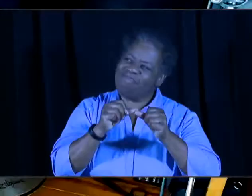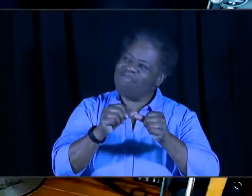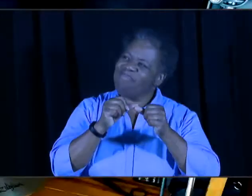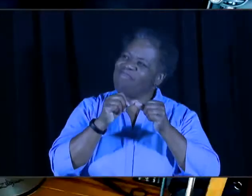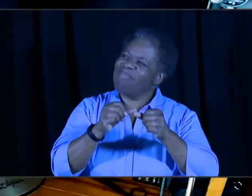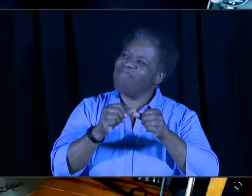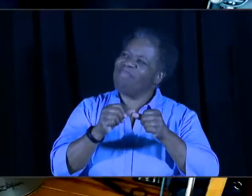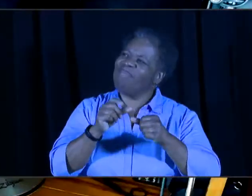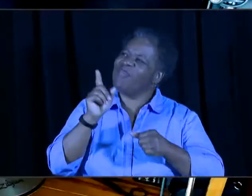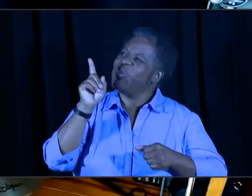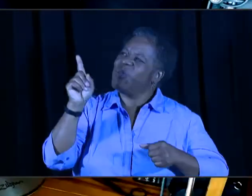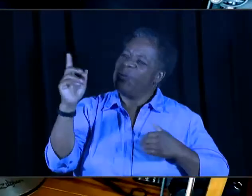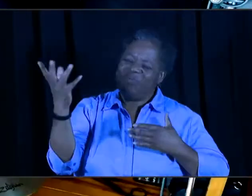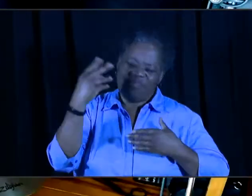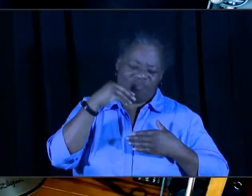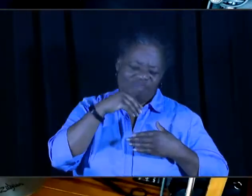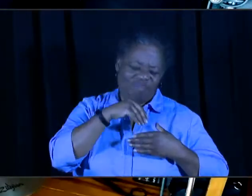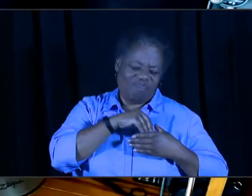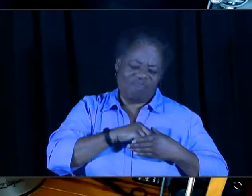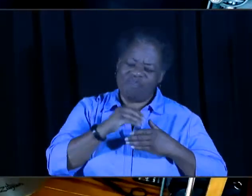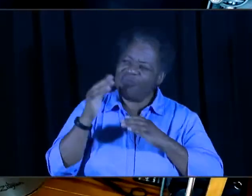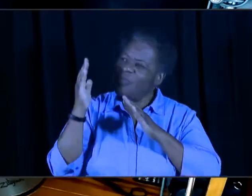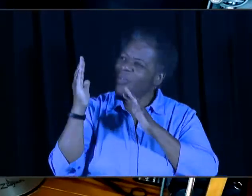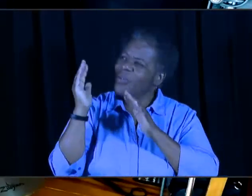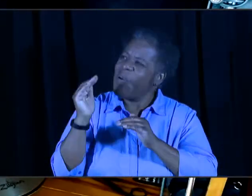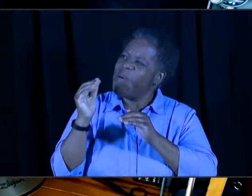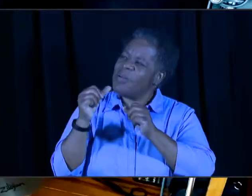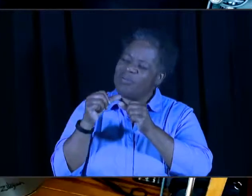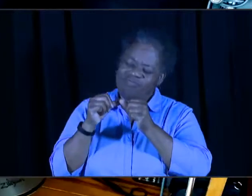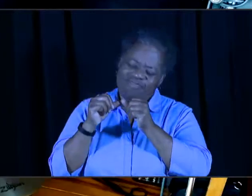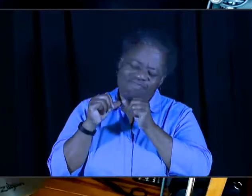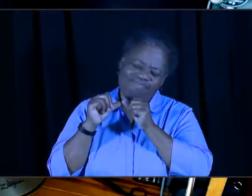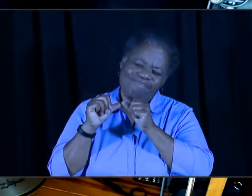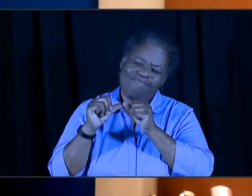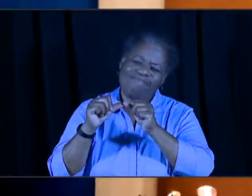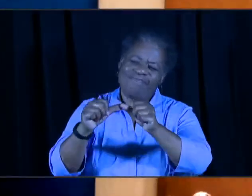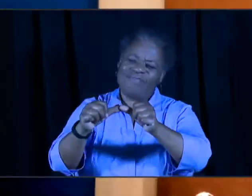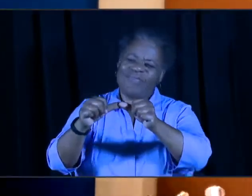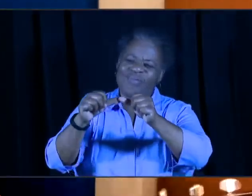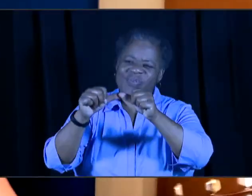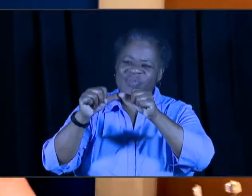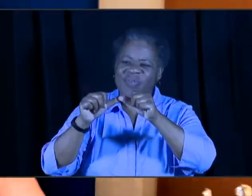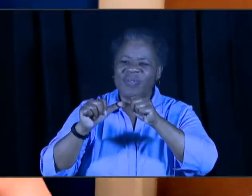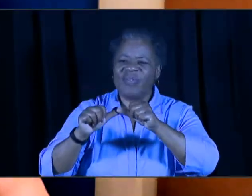The hope in my heart.